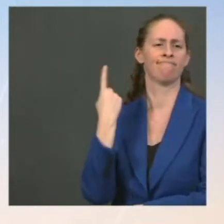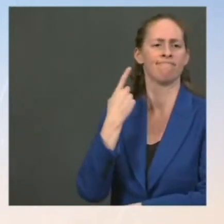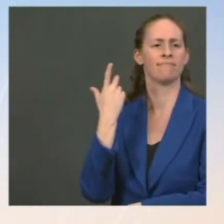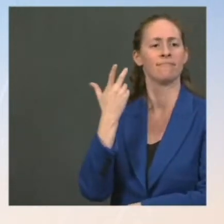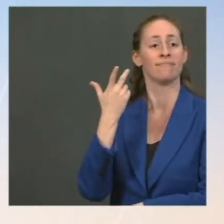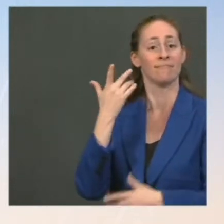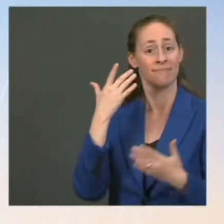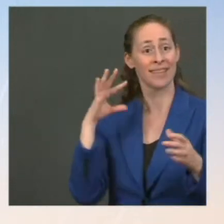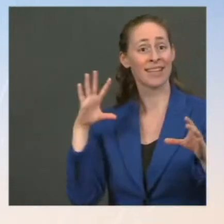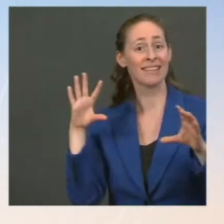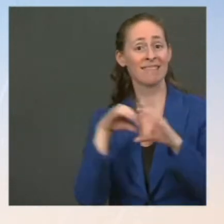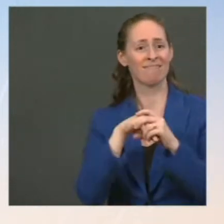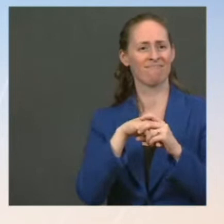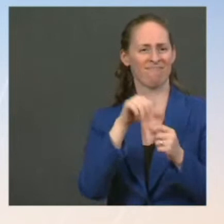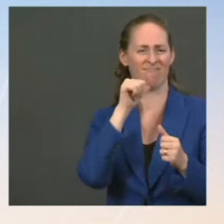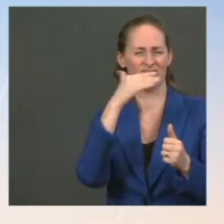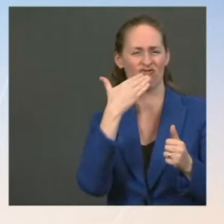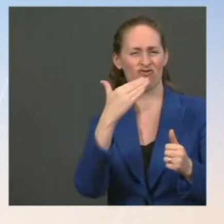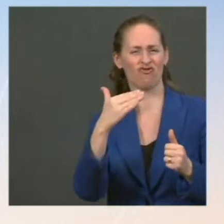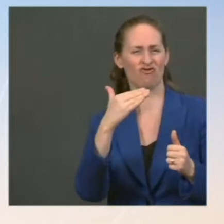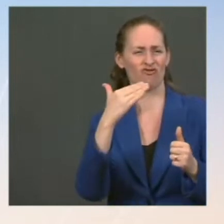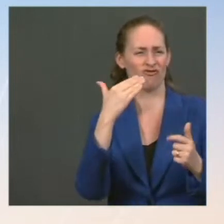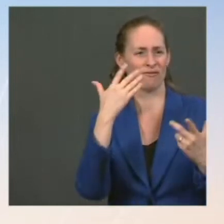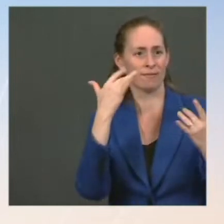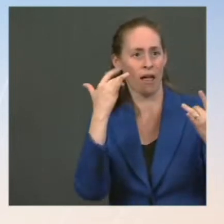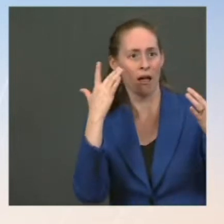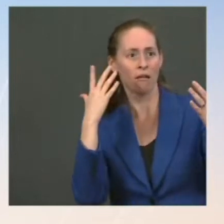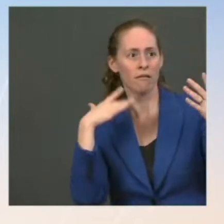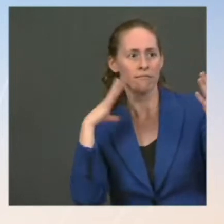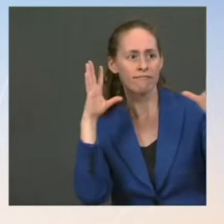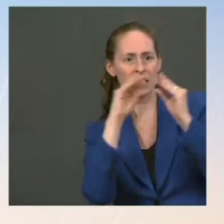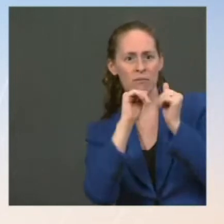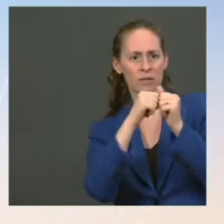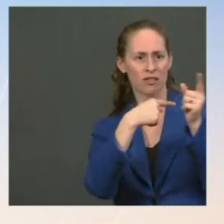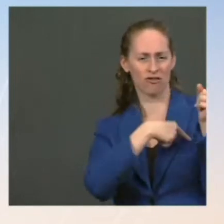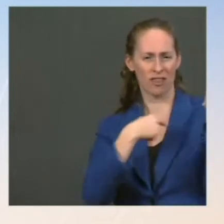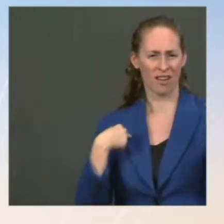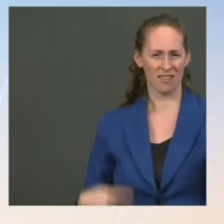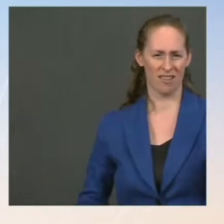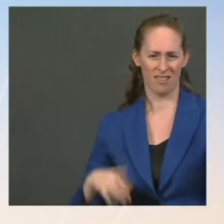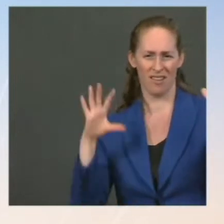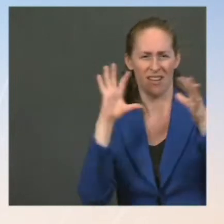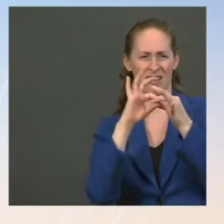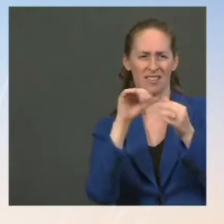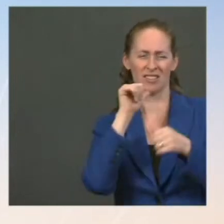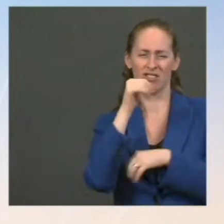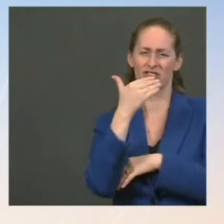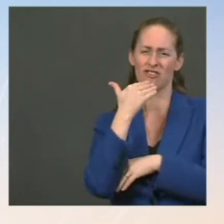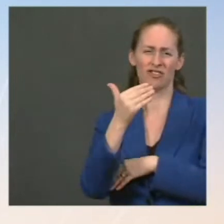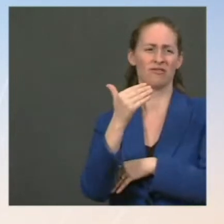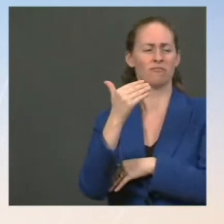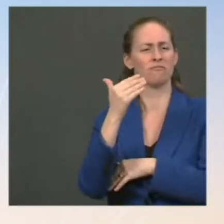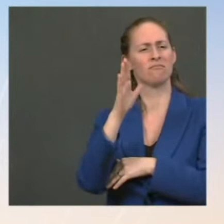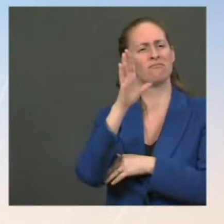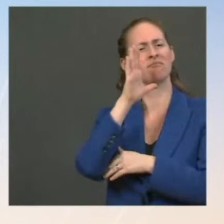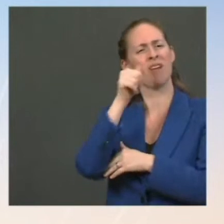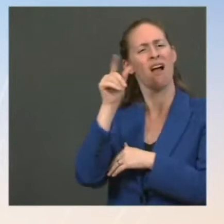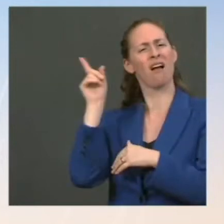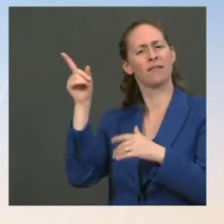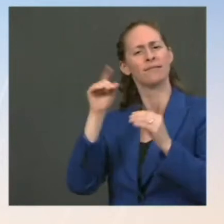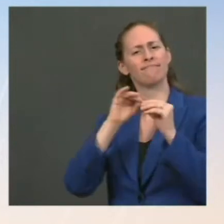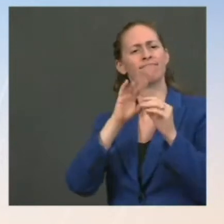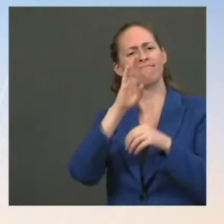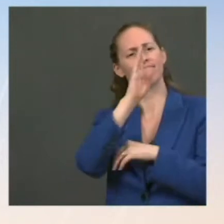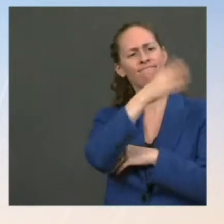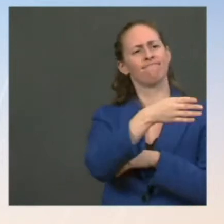wondering why hasn't the President used this aggressive diplomacy to answer that call from the Prime Minister of Pakistan